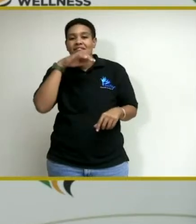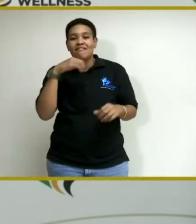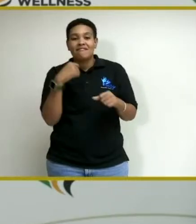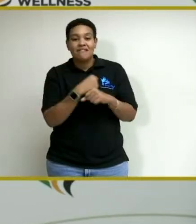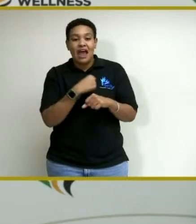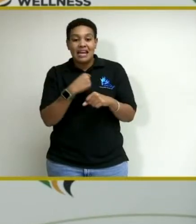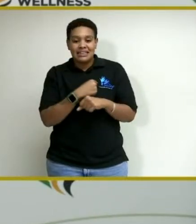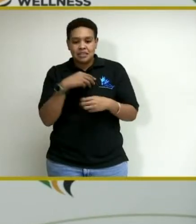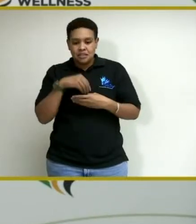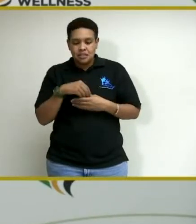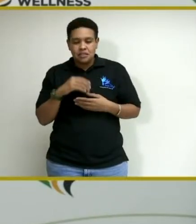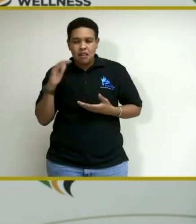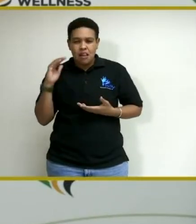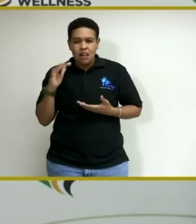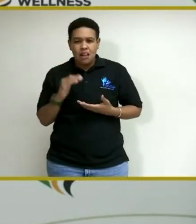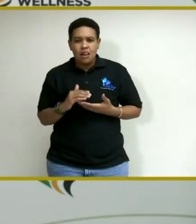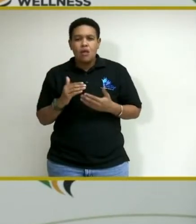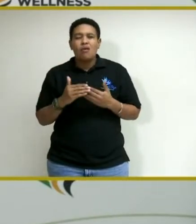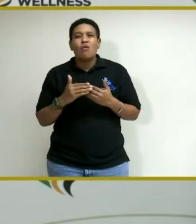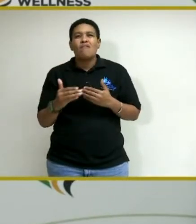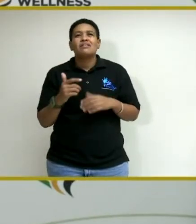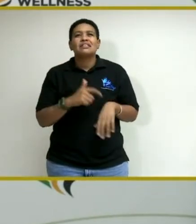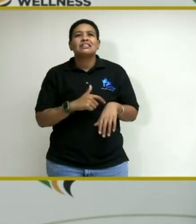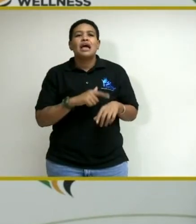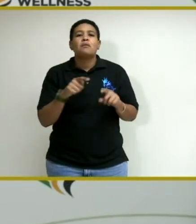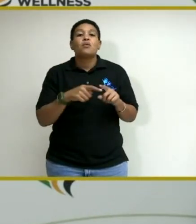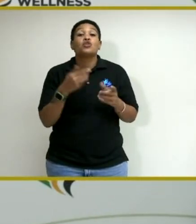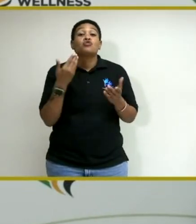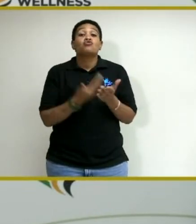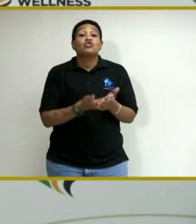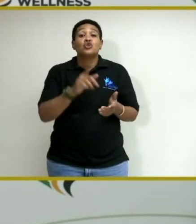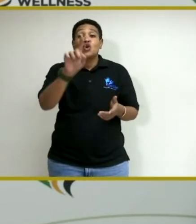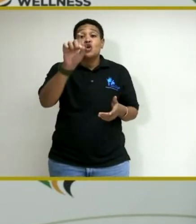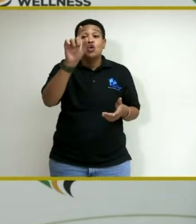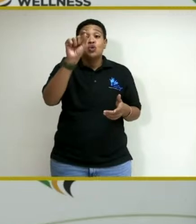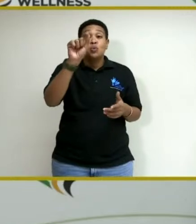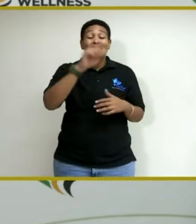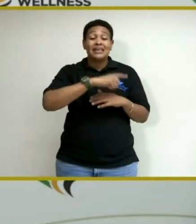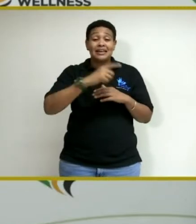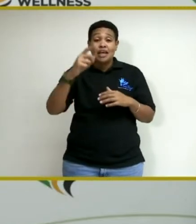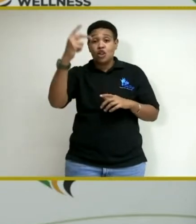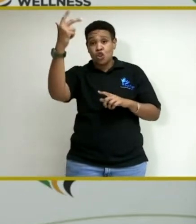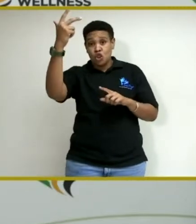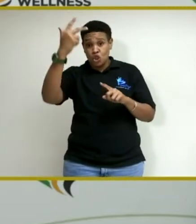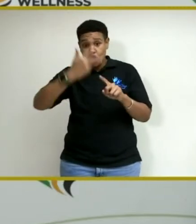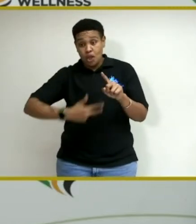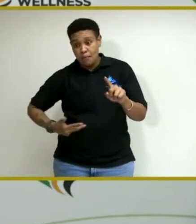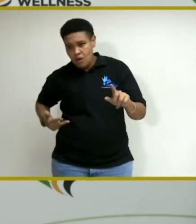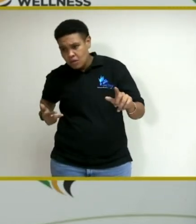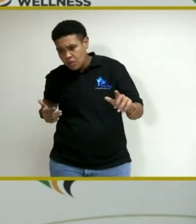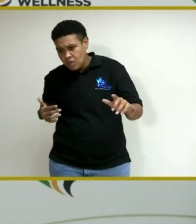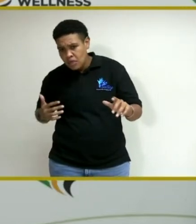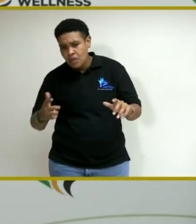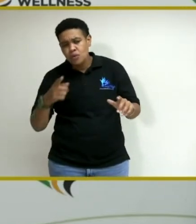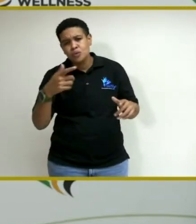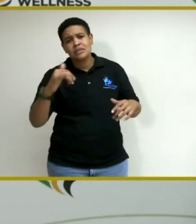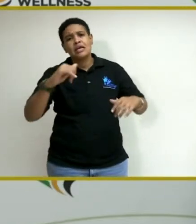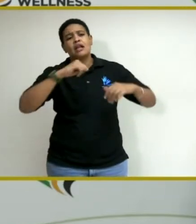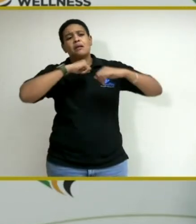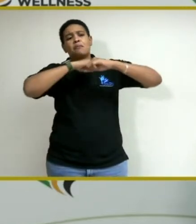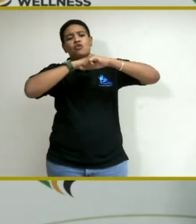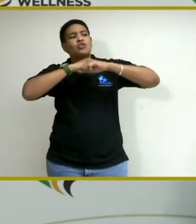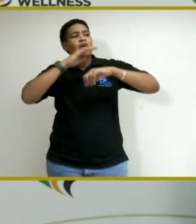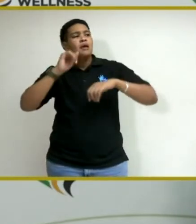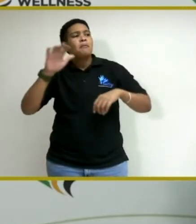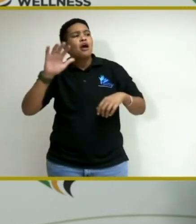over time. But when you get to about 120 days in your 3-month period, you still are protected just by